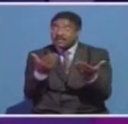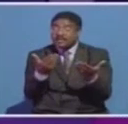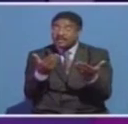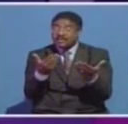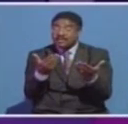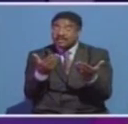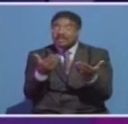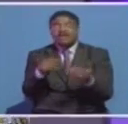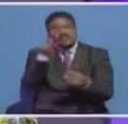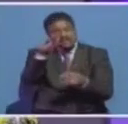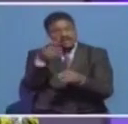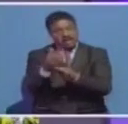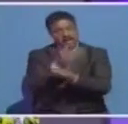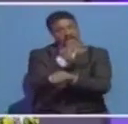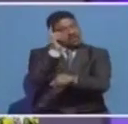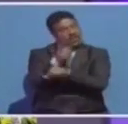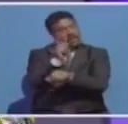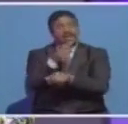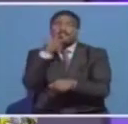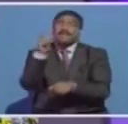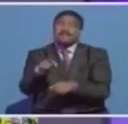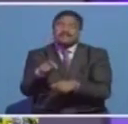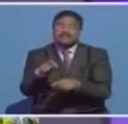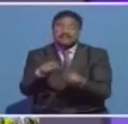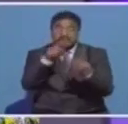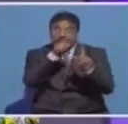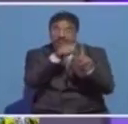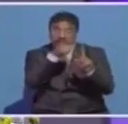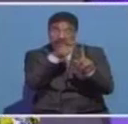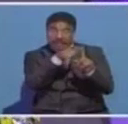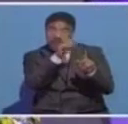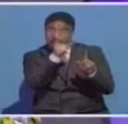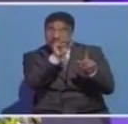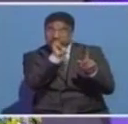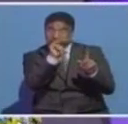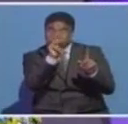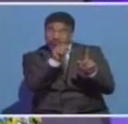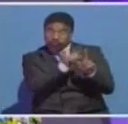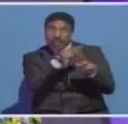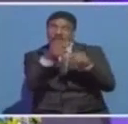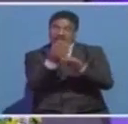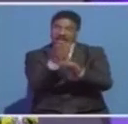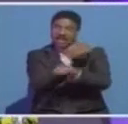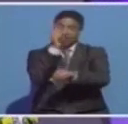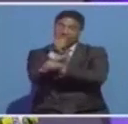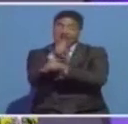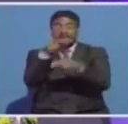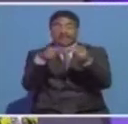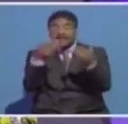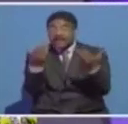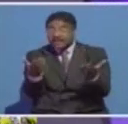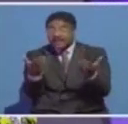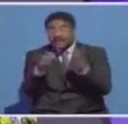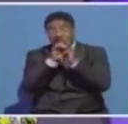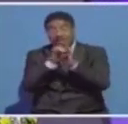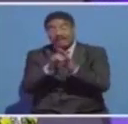handle, from the DMME perspective, let me put it this way. The early warning systems that we have put, for instance, in Western Province,